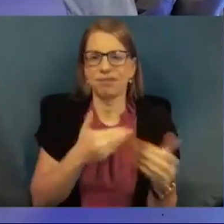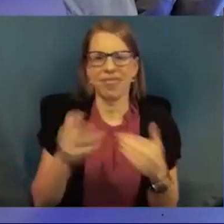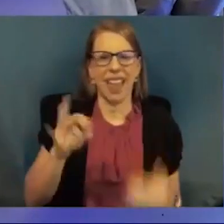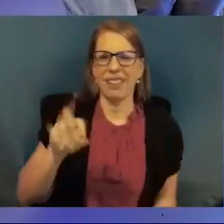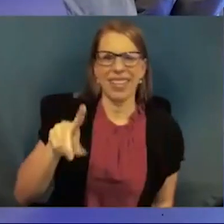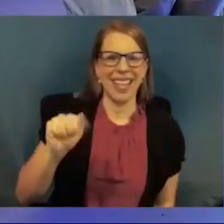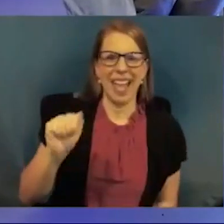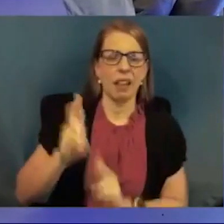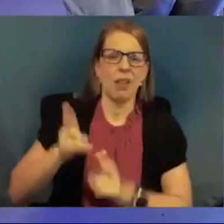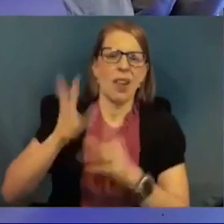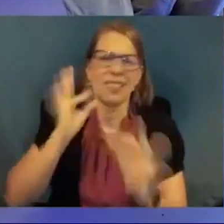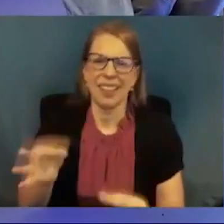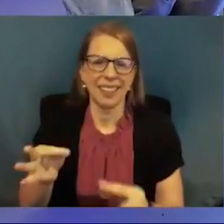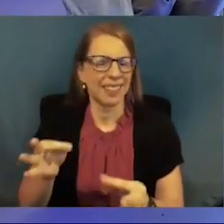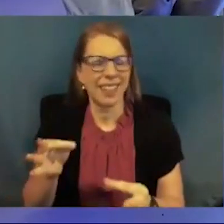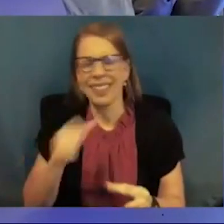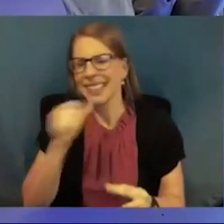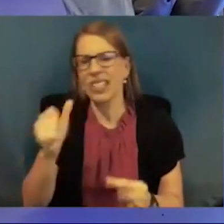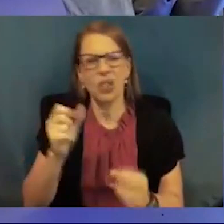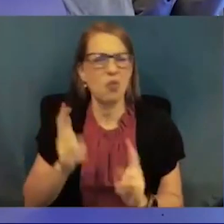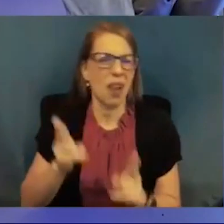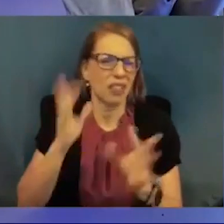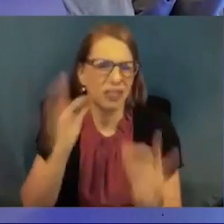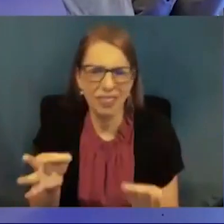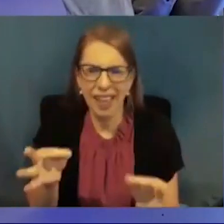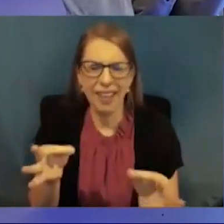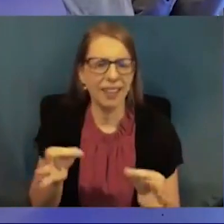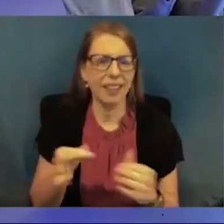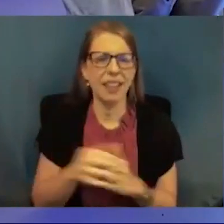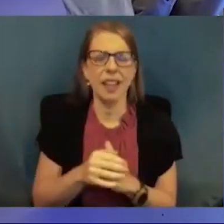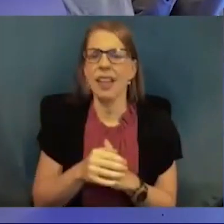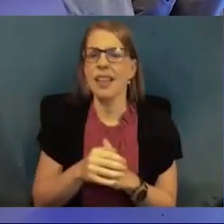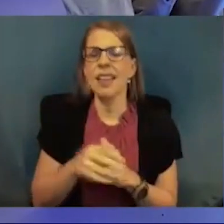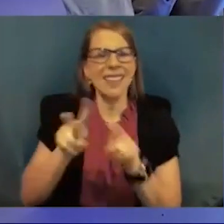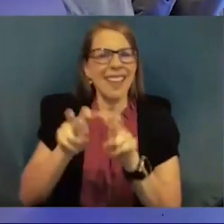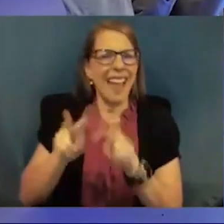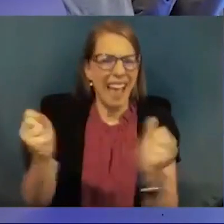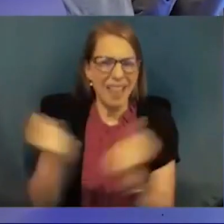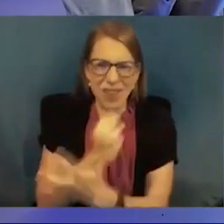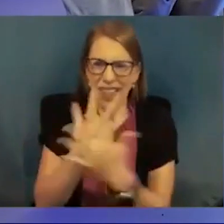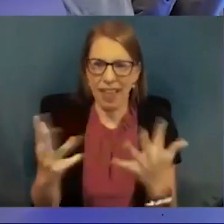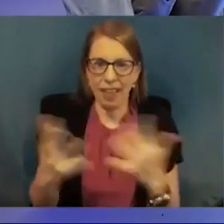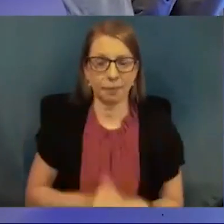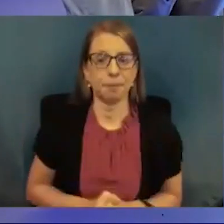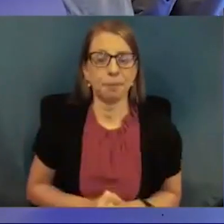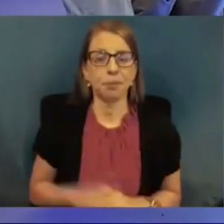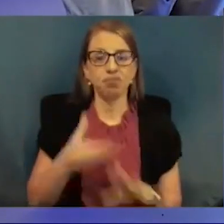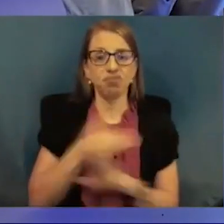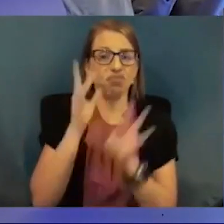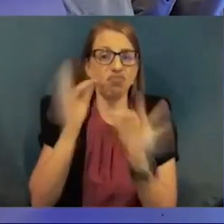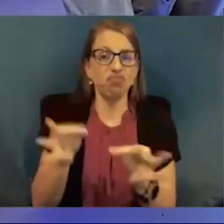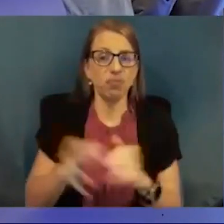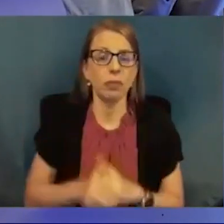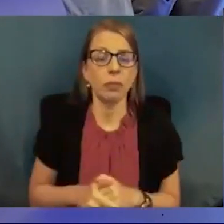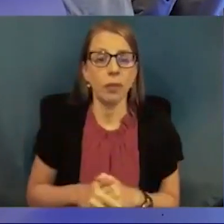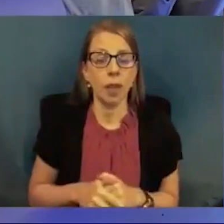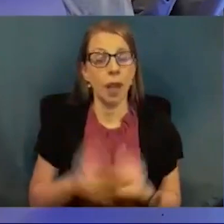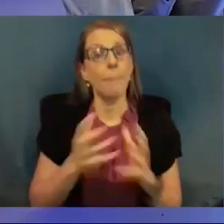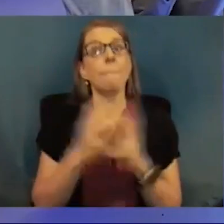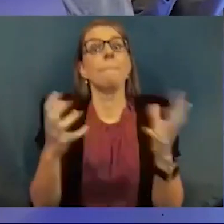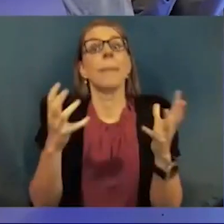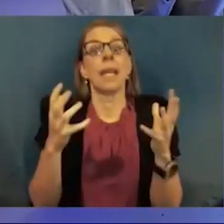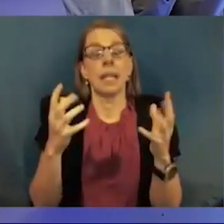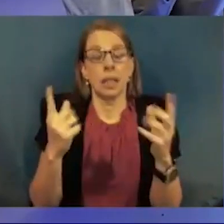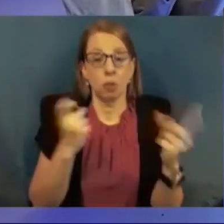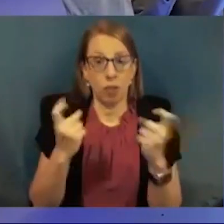They did not rush to judgment. They did dot all their I's and they did cross all their T's. Thank you for that. Okay, I know we have a lot to get to today, a lot of questions, follow-up questions.